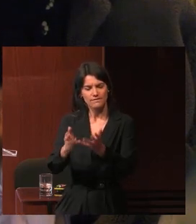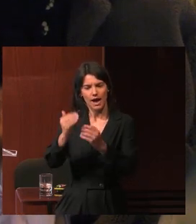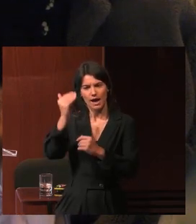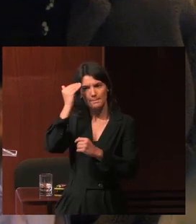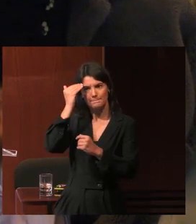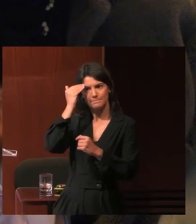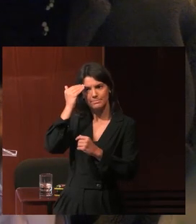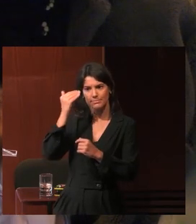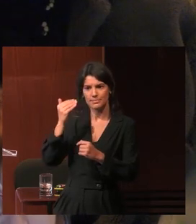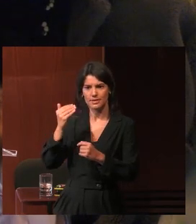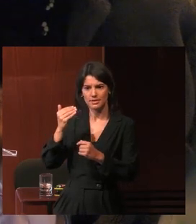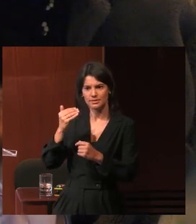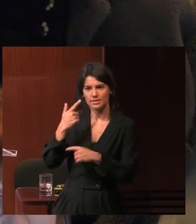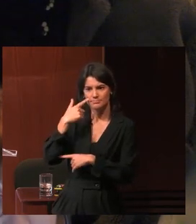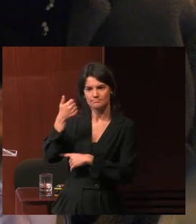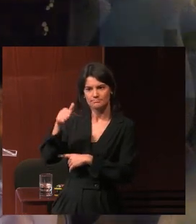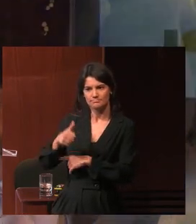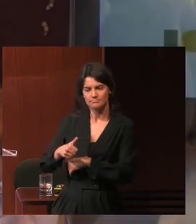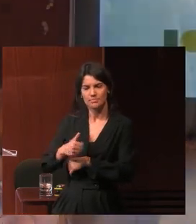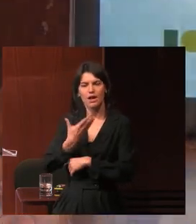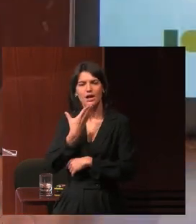students.